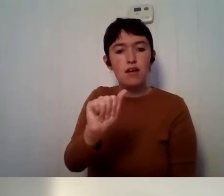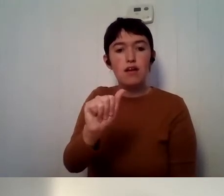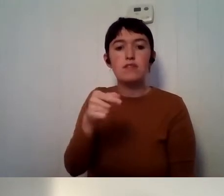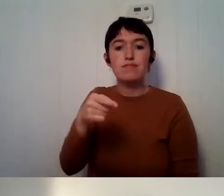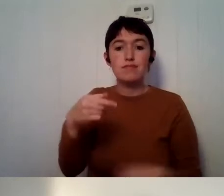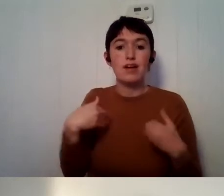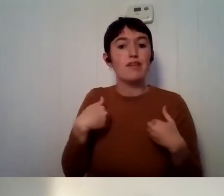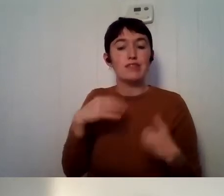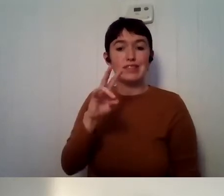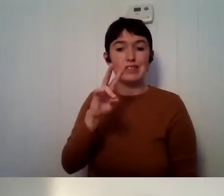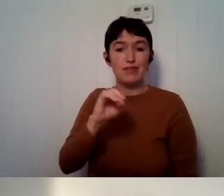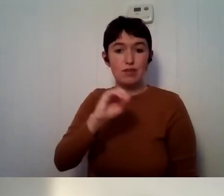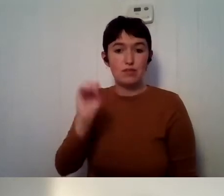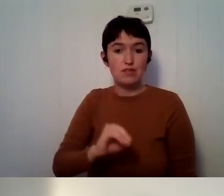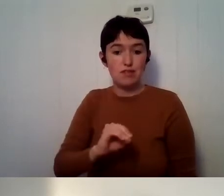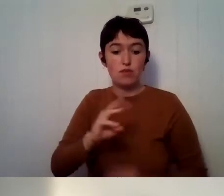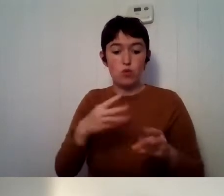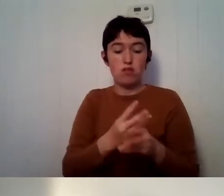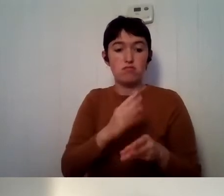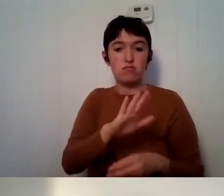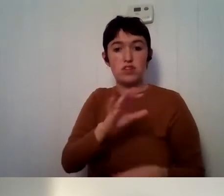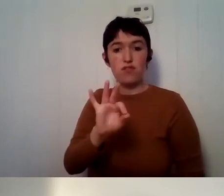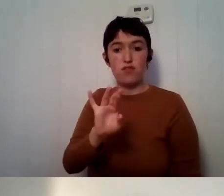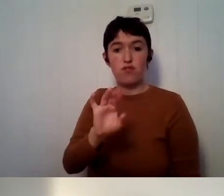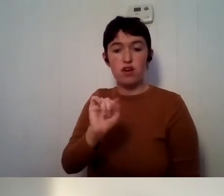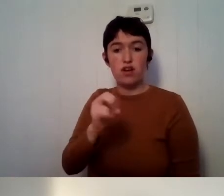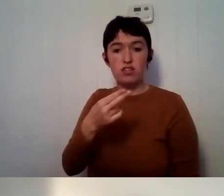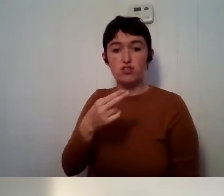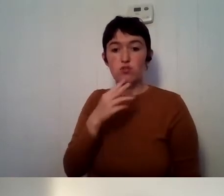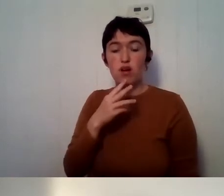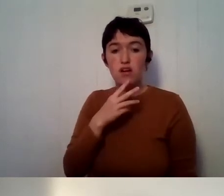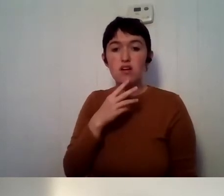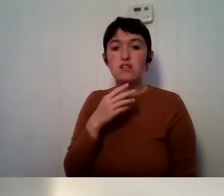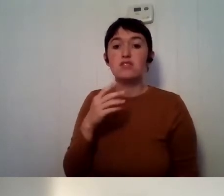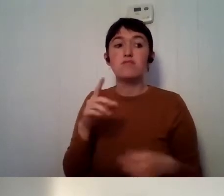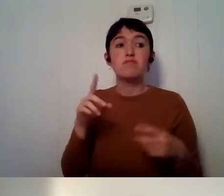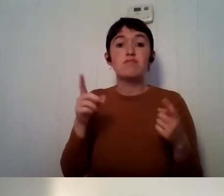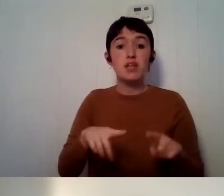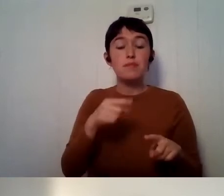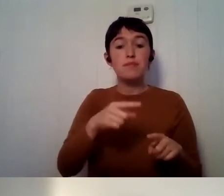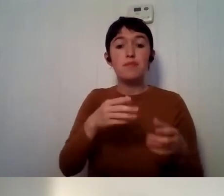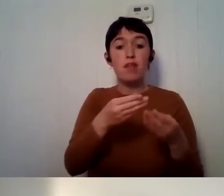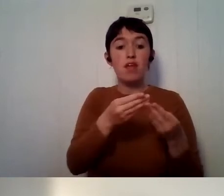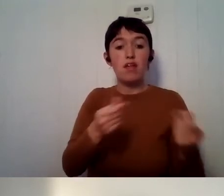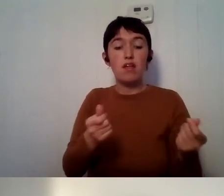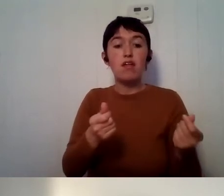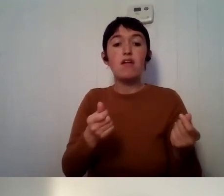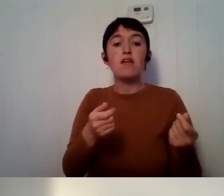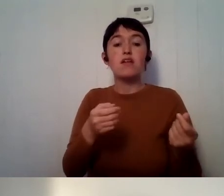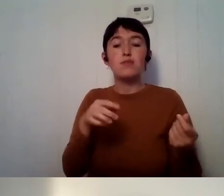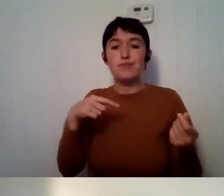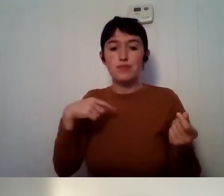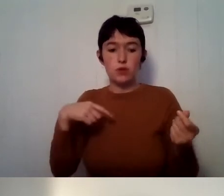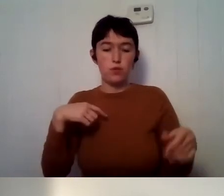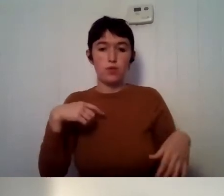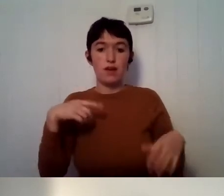world's fresh water. So when it does all melt, and there is significant ice sheets there, when you fly across the top of